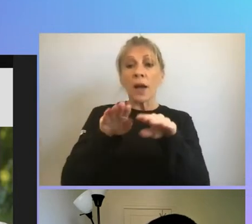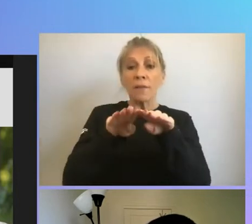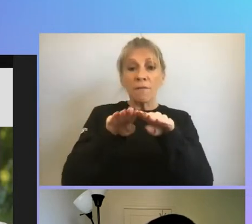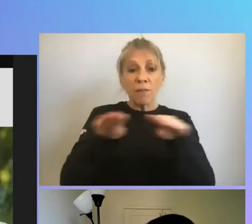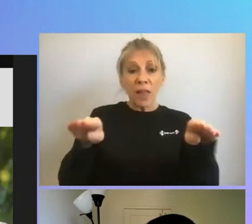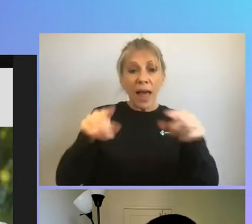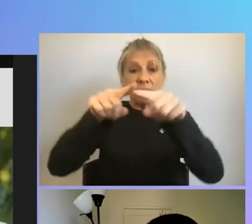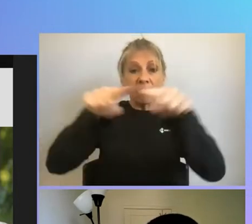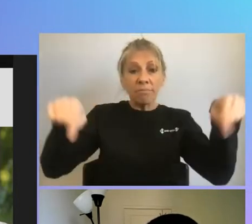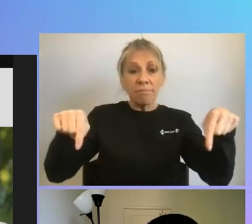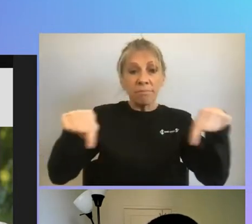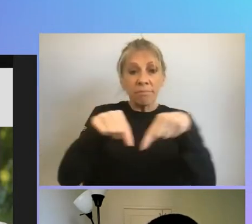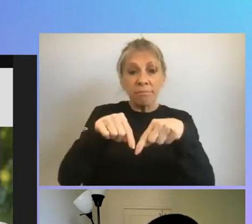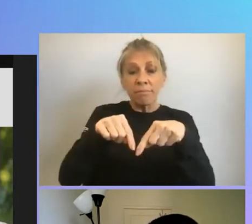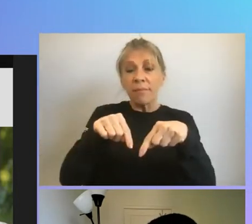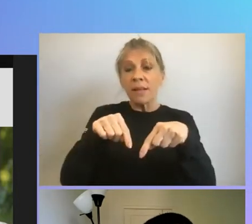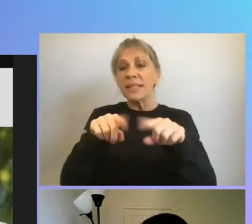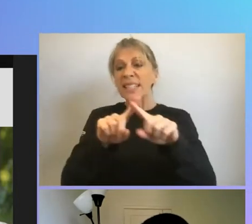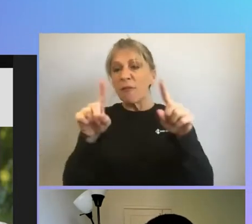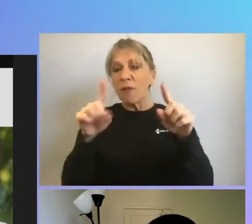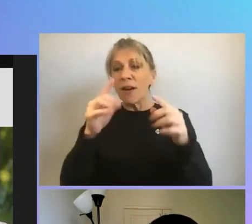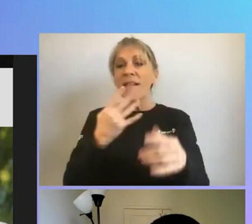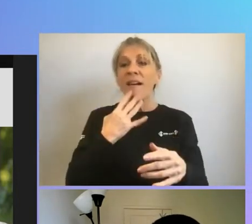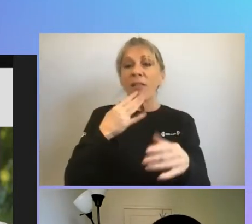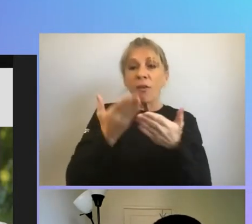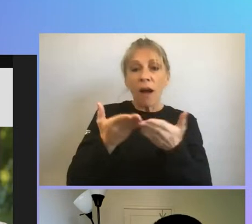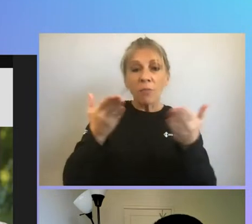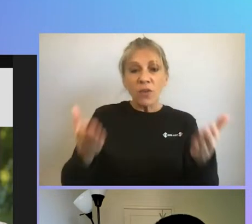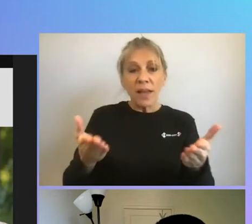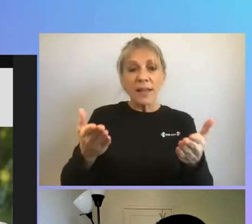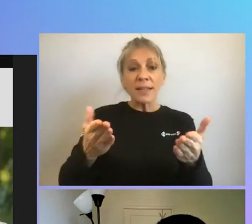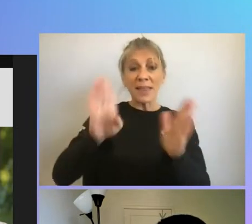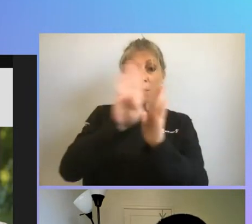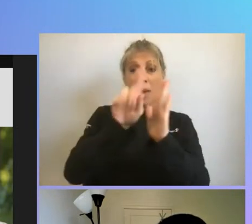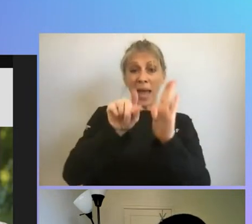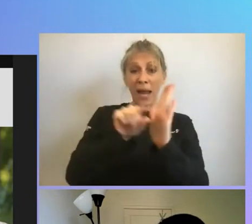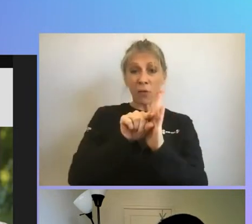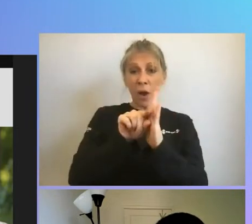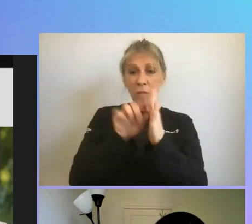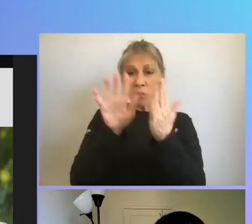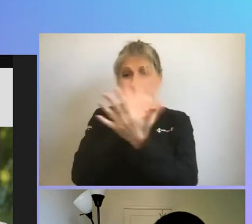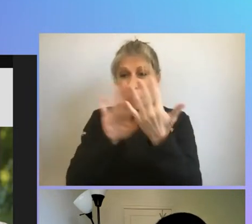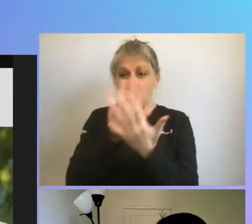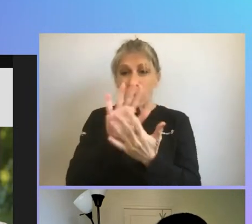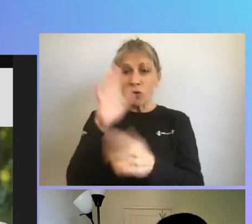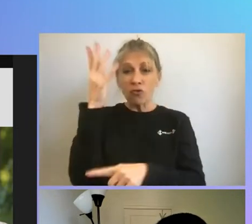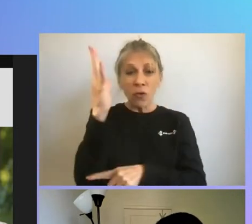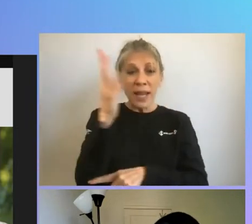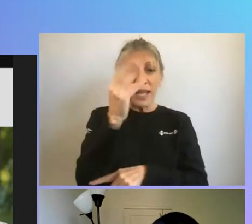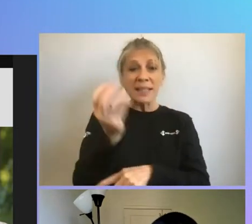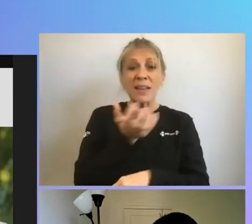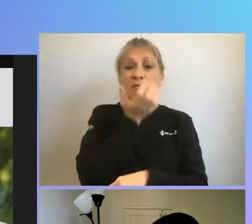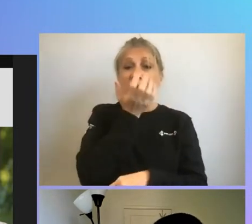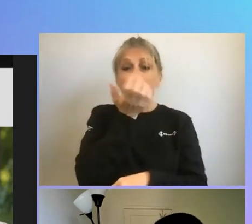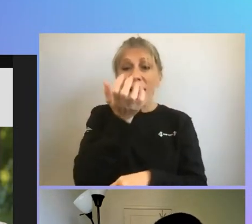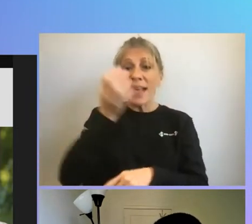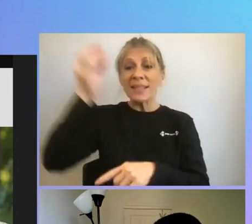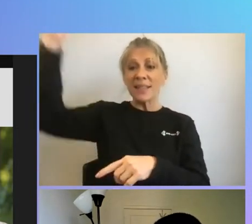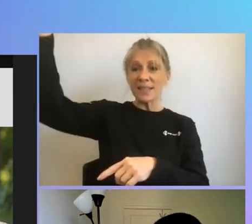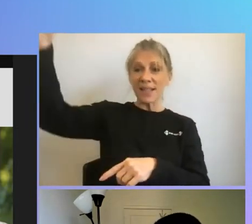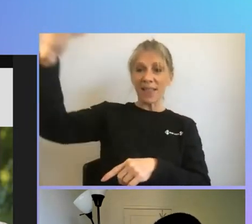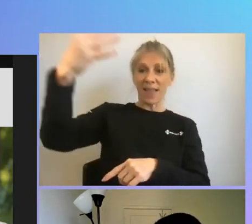rectangular, multicolored object. In the background, there are blurred trees and grass, and sunlight comes in from the